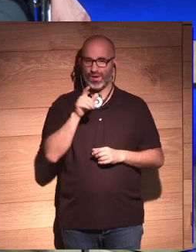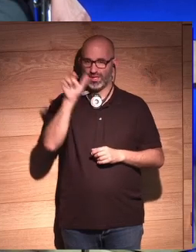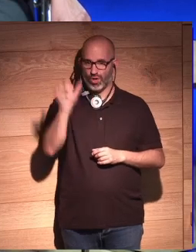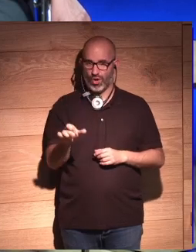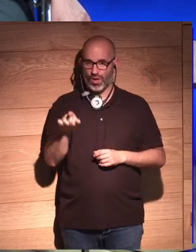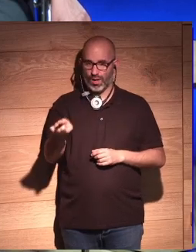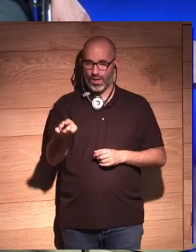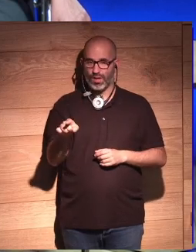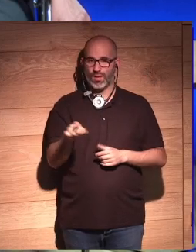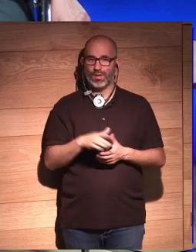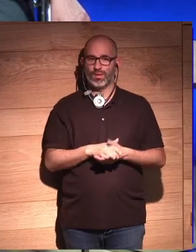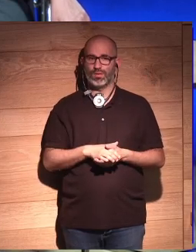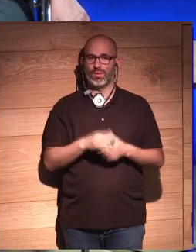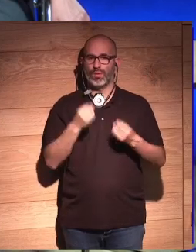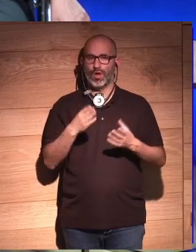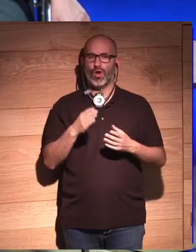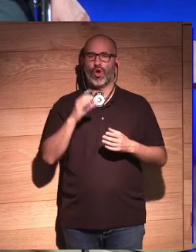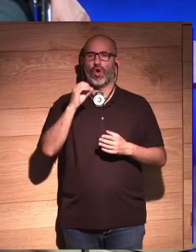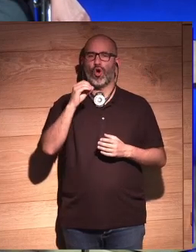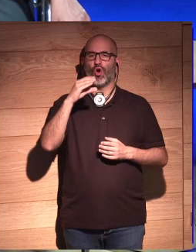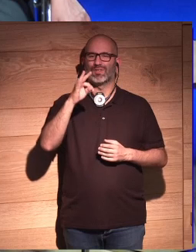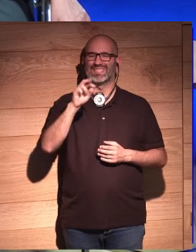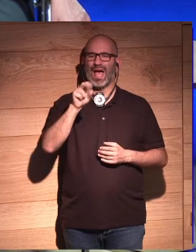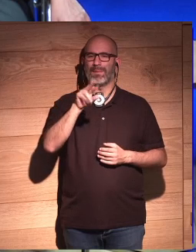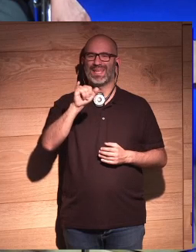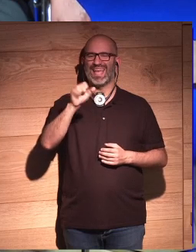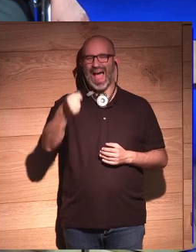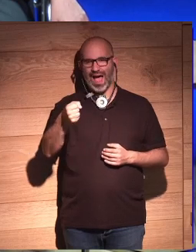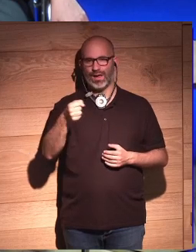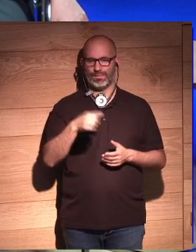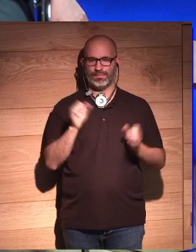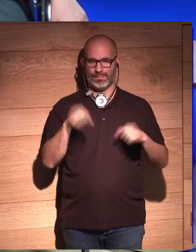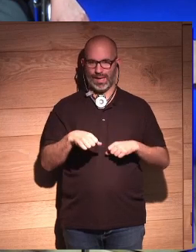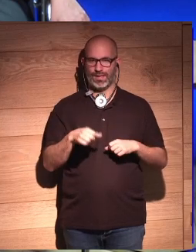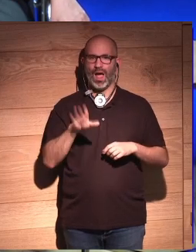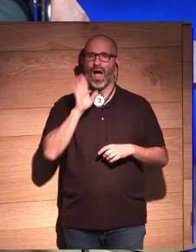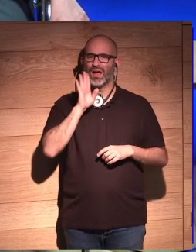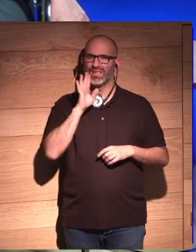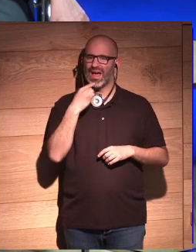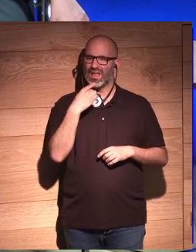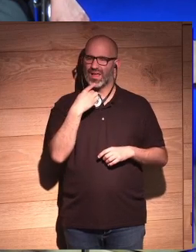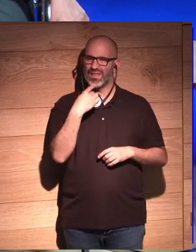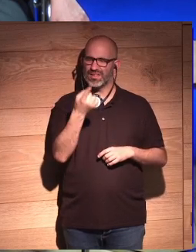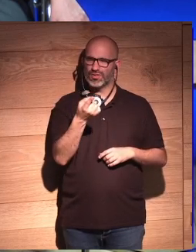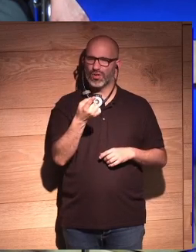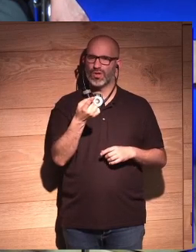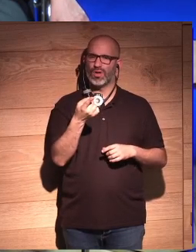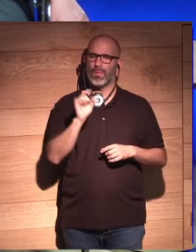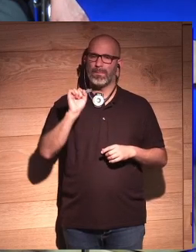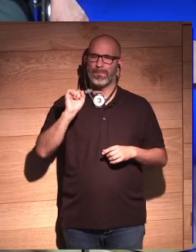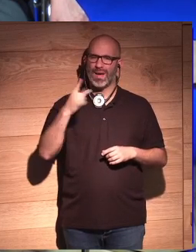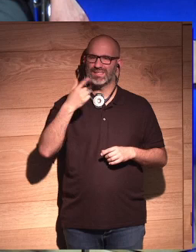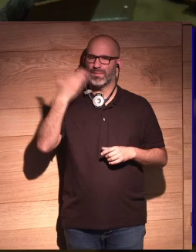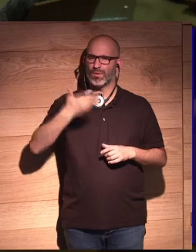that I guess the answer is yes because of what you've been saying today, but maybe the main importance of VR is